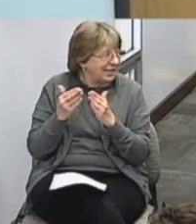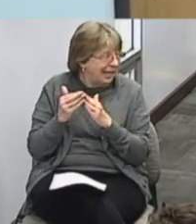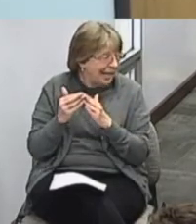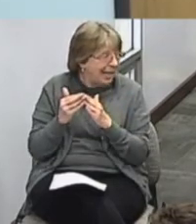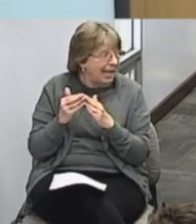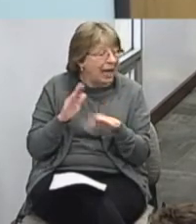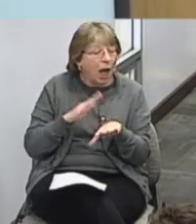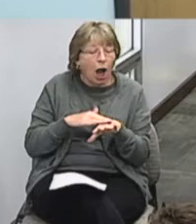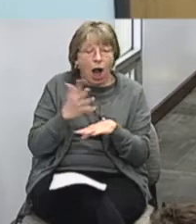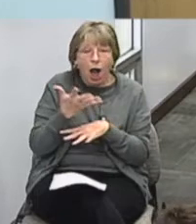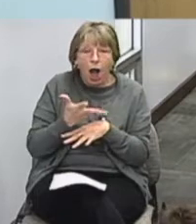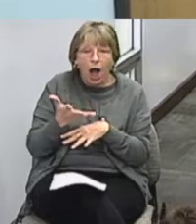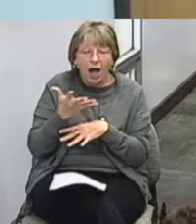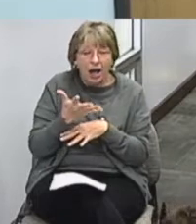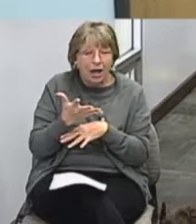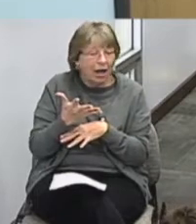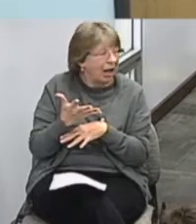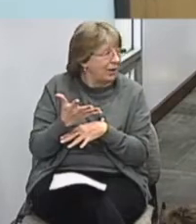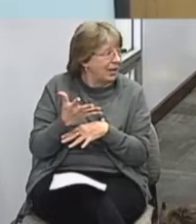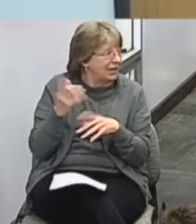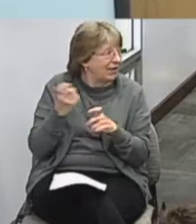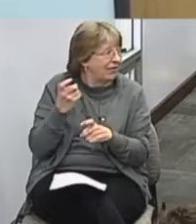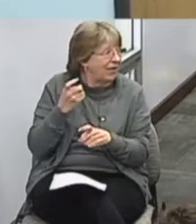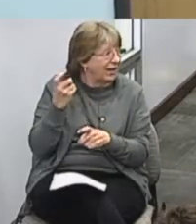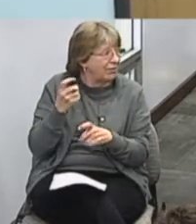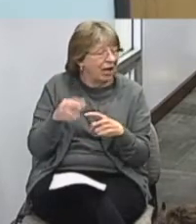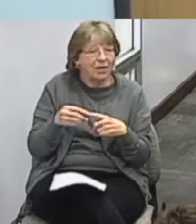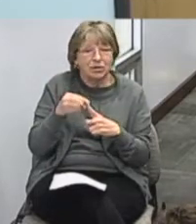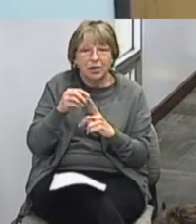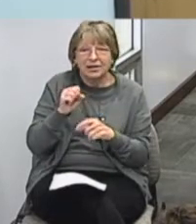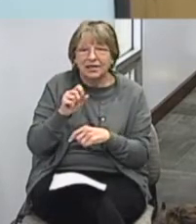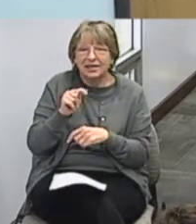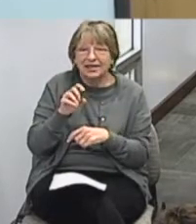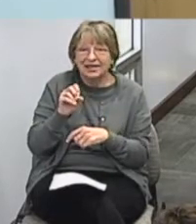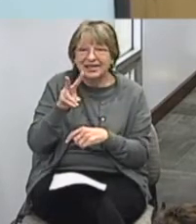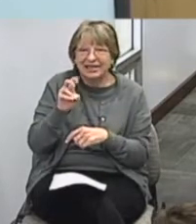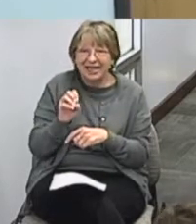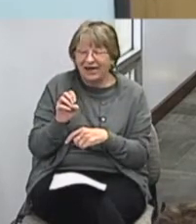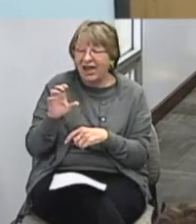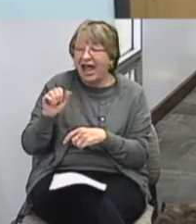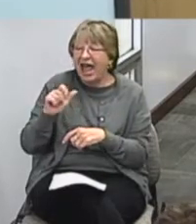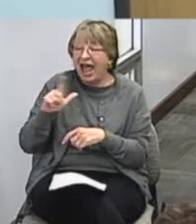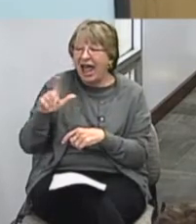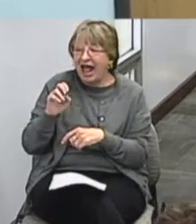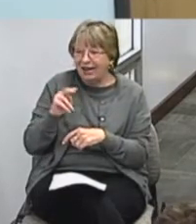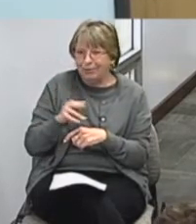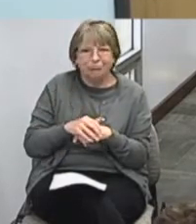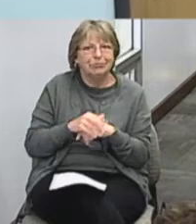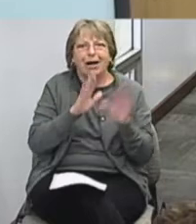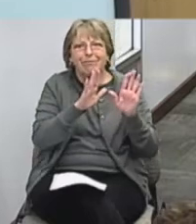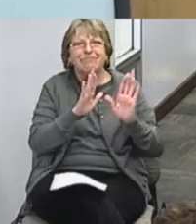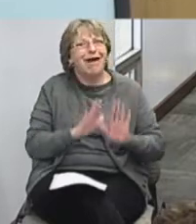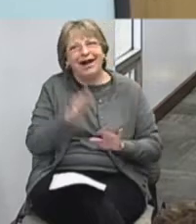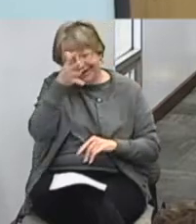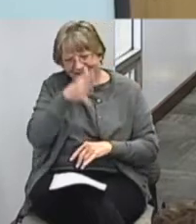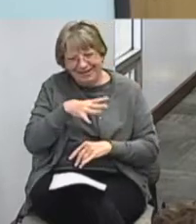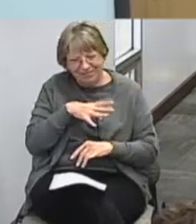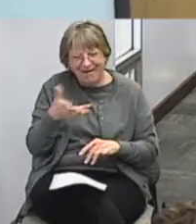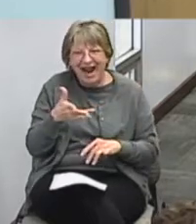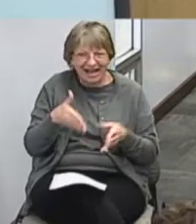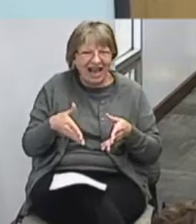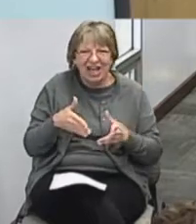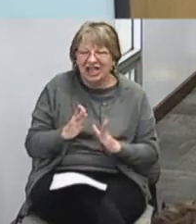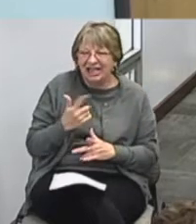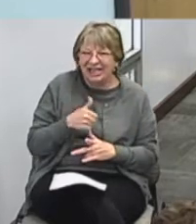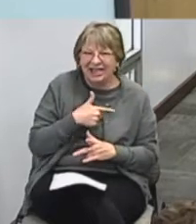on this festival, especially Steve Allen. He is amazing, and he allows us to